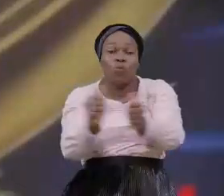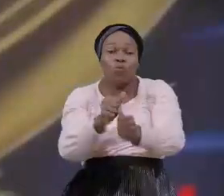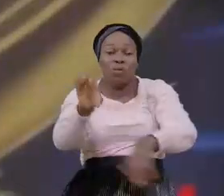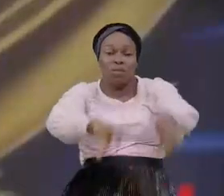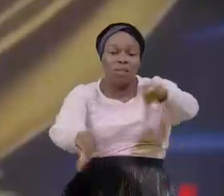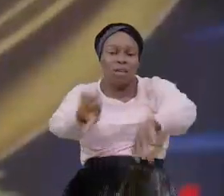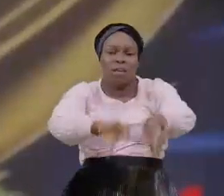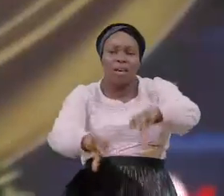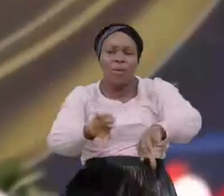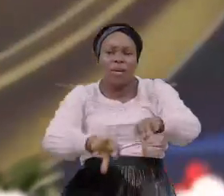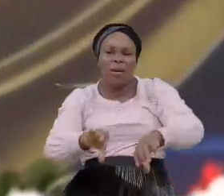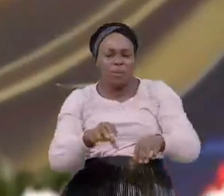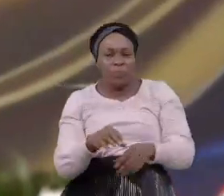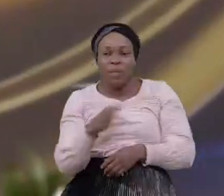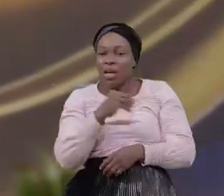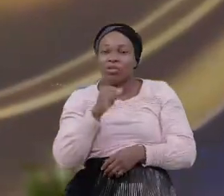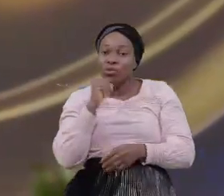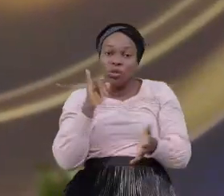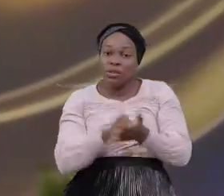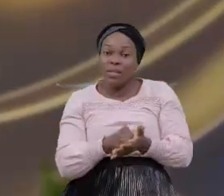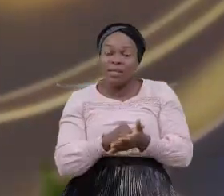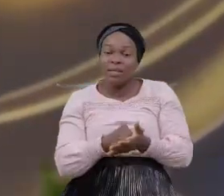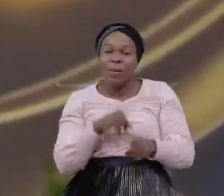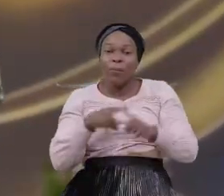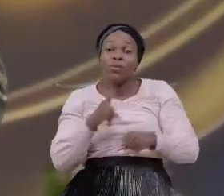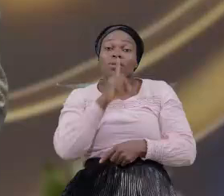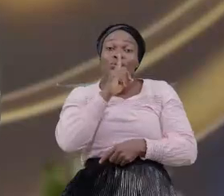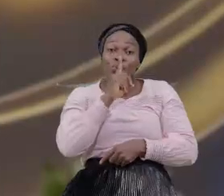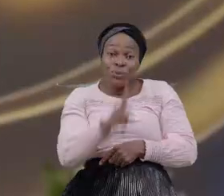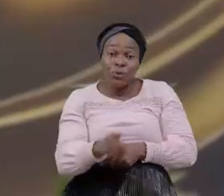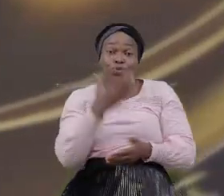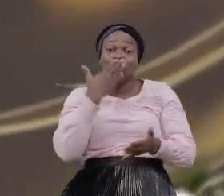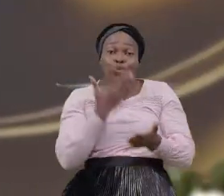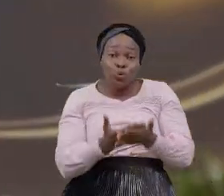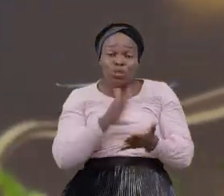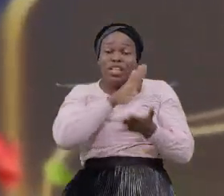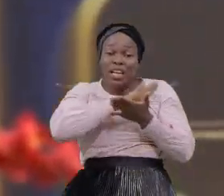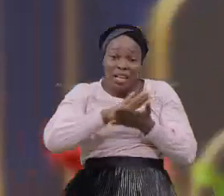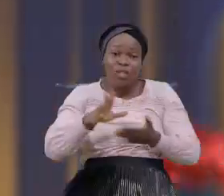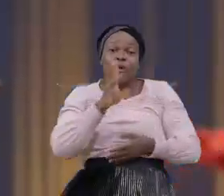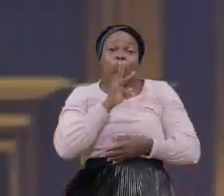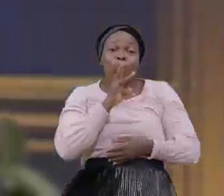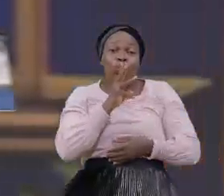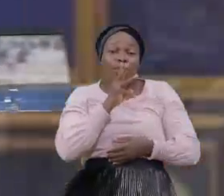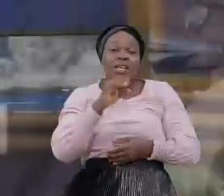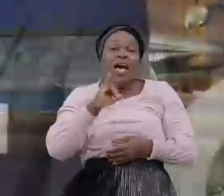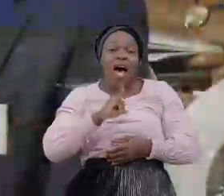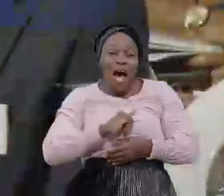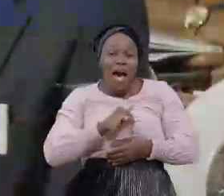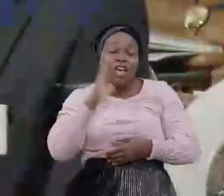Well, I don't mean that. I mean real water I will drink. I will